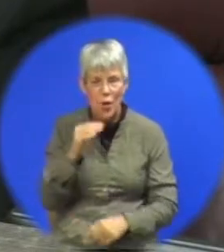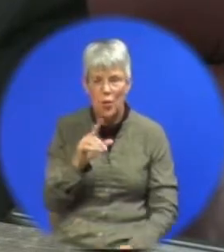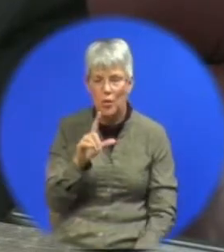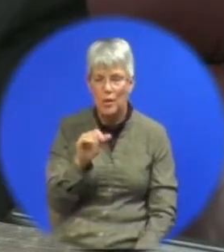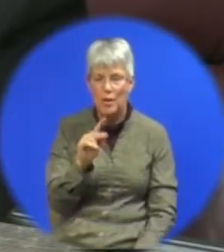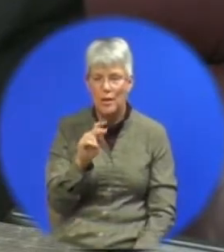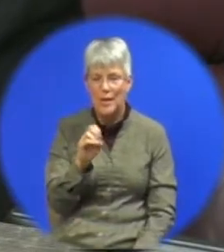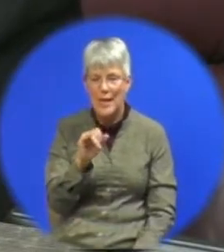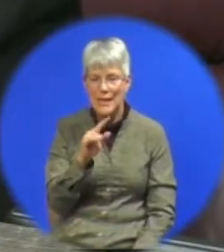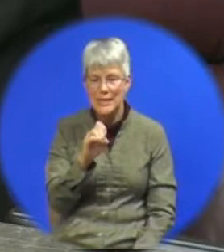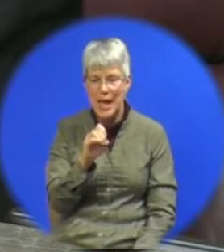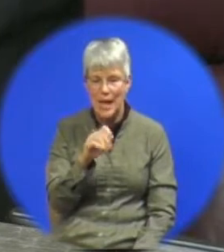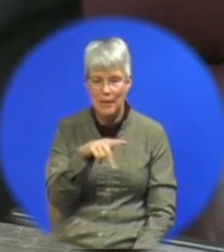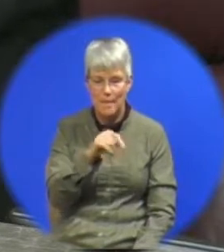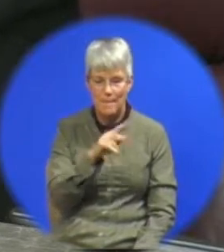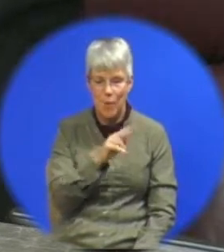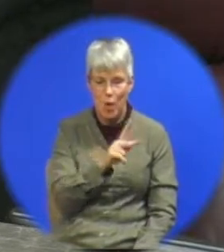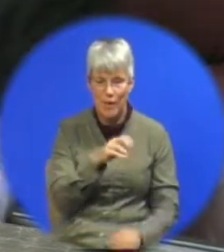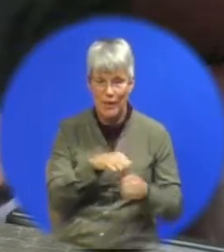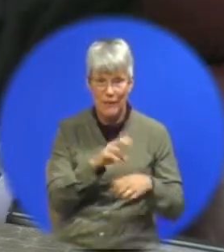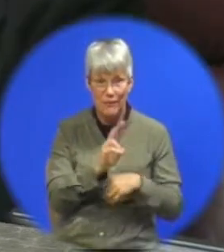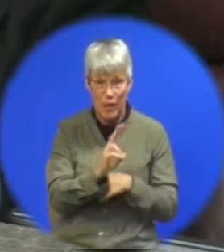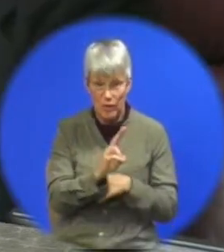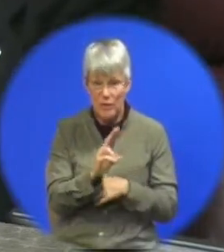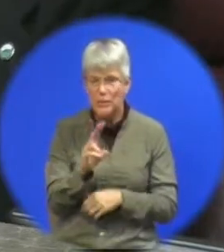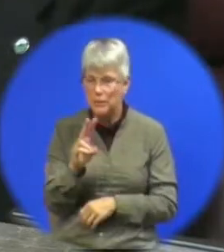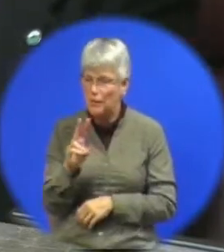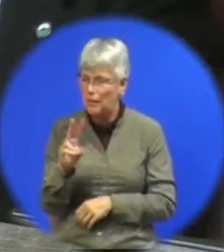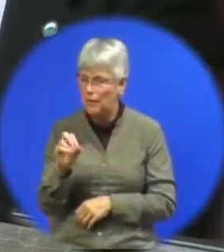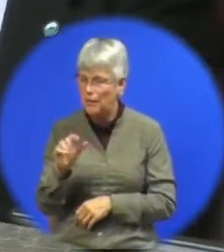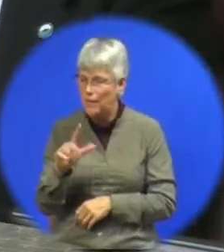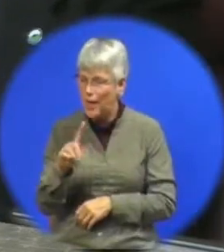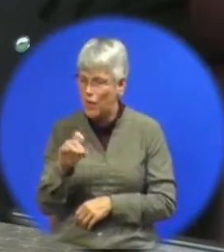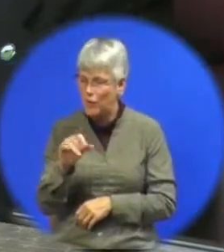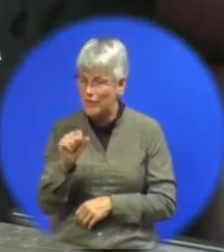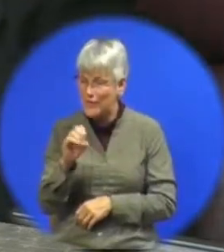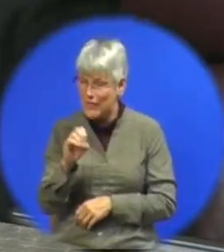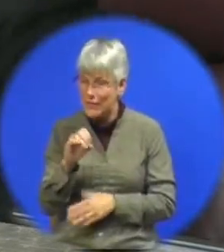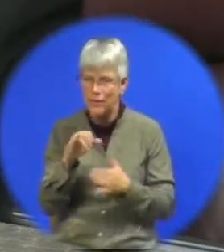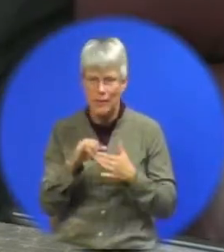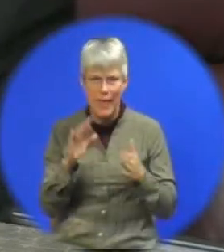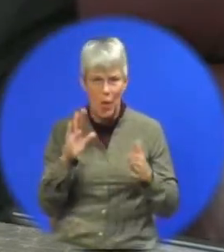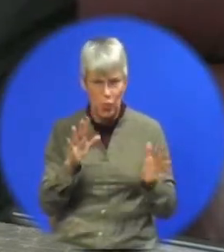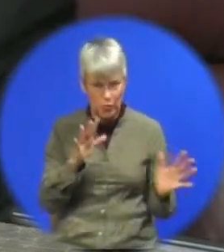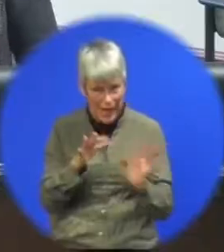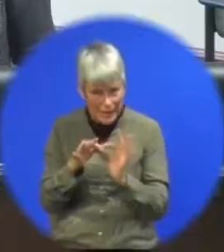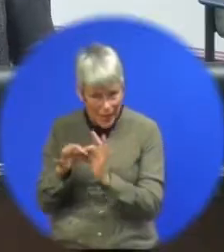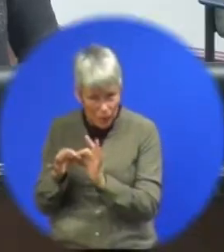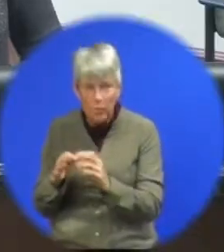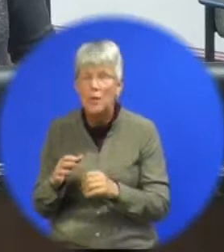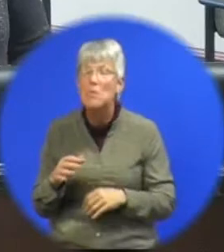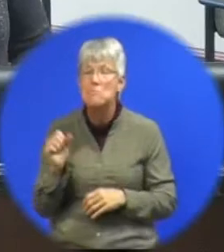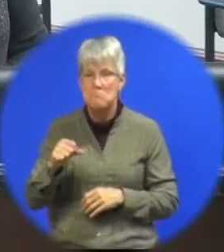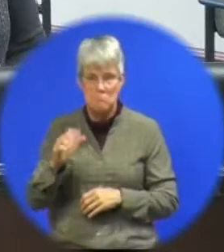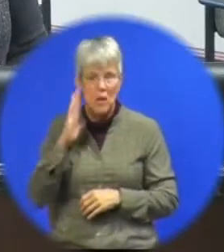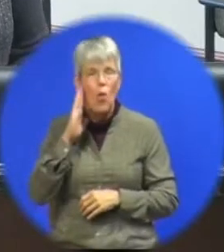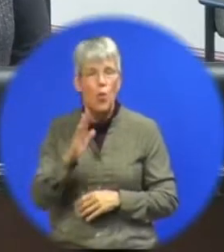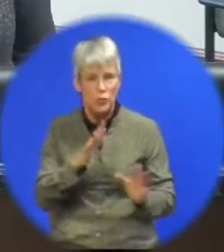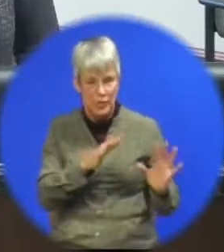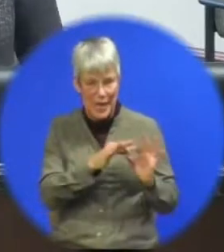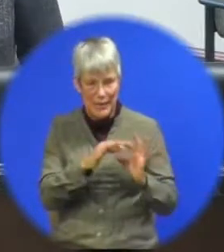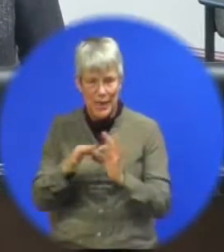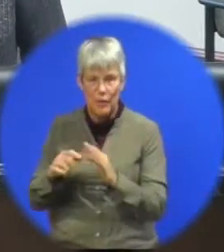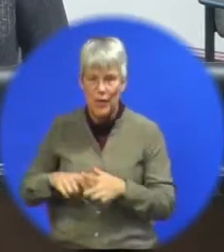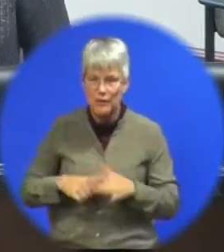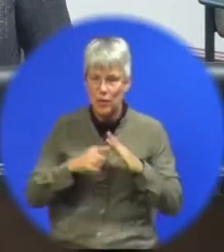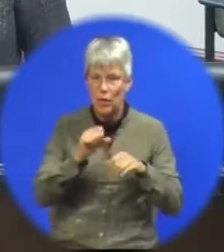Will any of this tie together, and what's sort of the big vision, please? Well, this is going to tie together. I started working last year on a